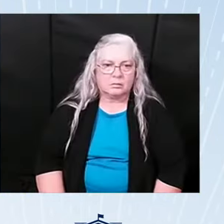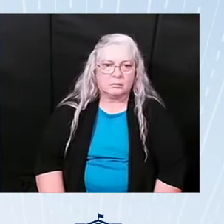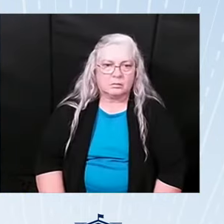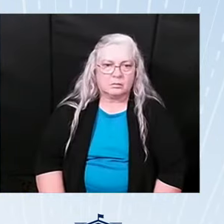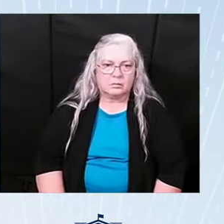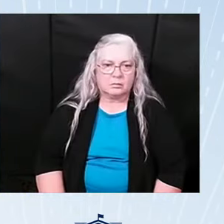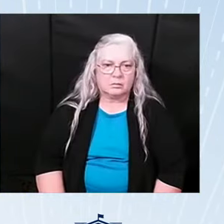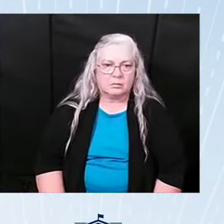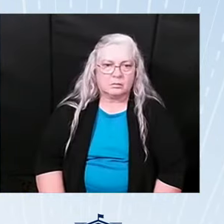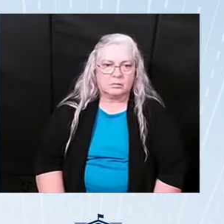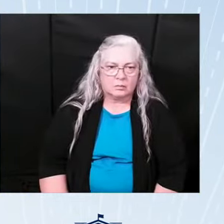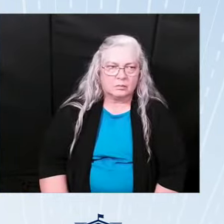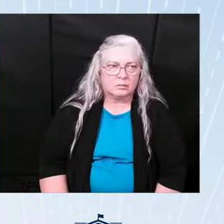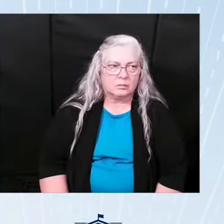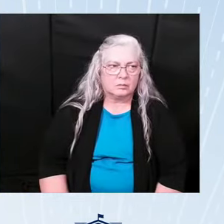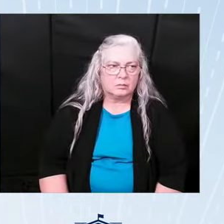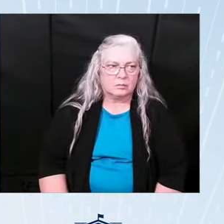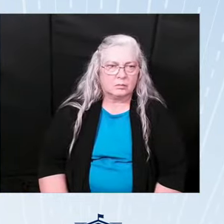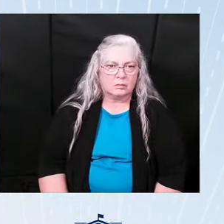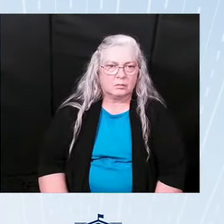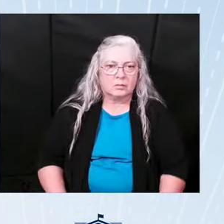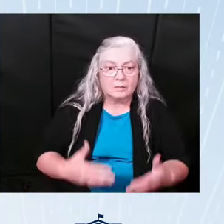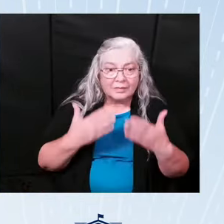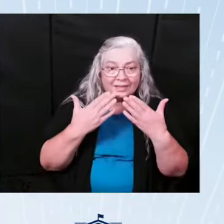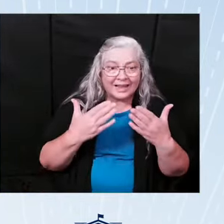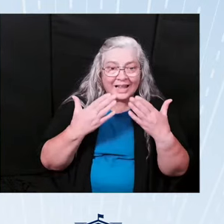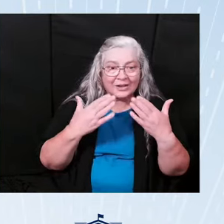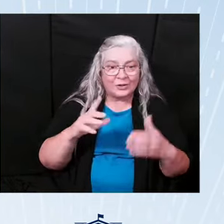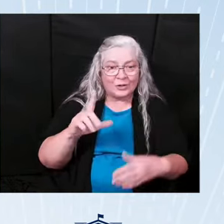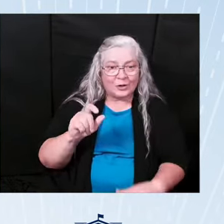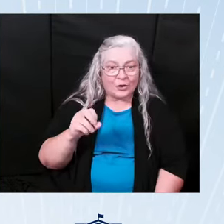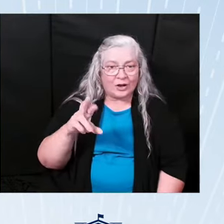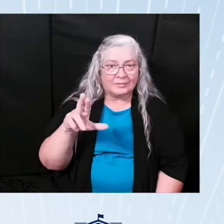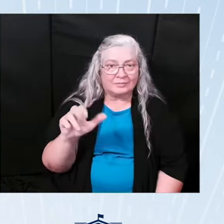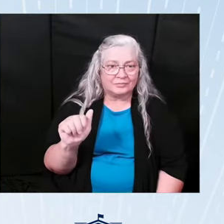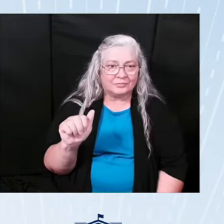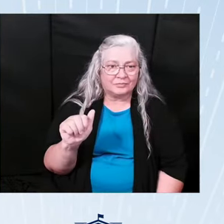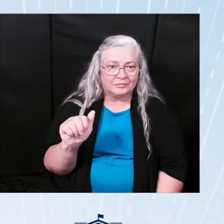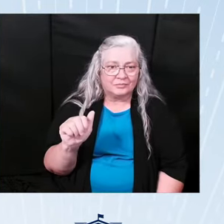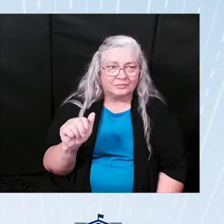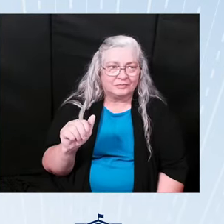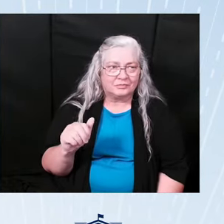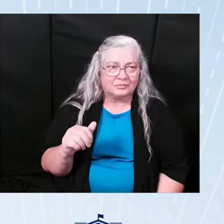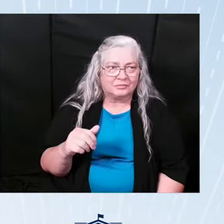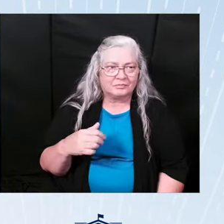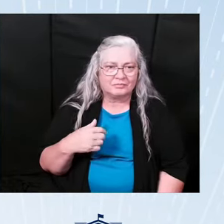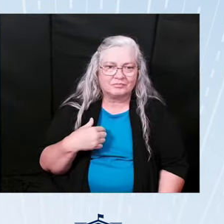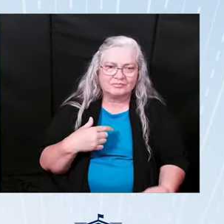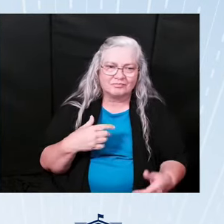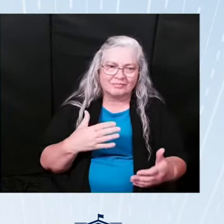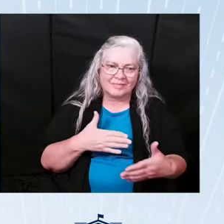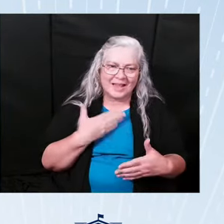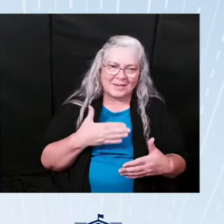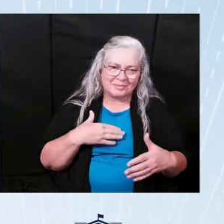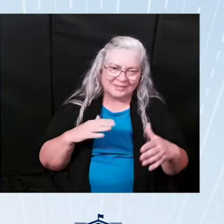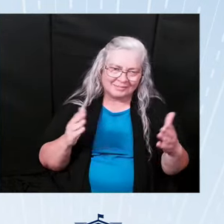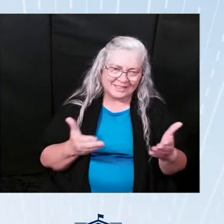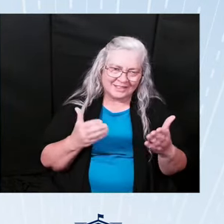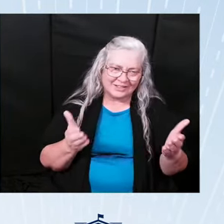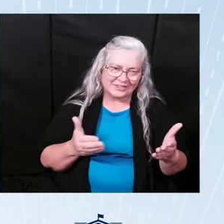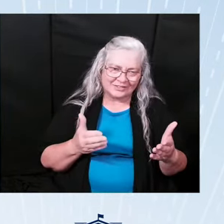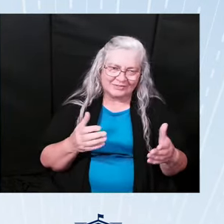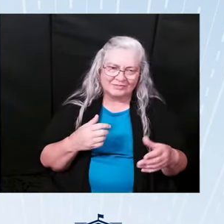Thanks so much, Laura. And it's great to come here every day and work with such great colleagues. So I